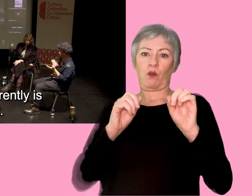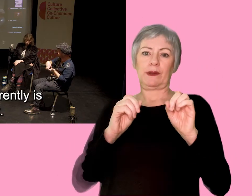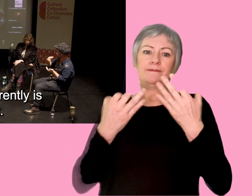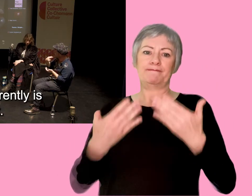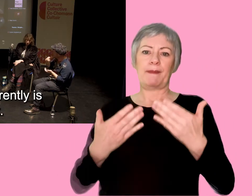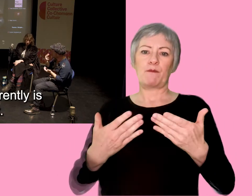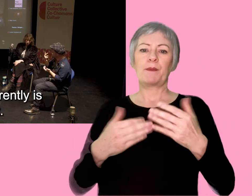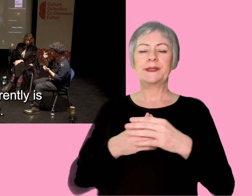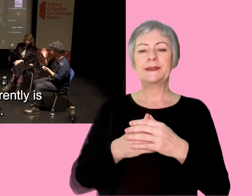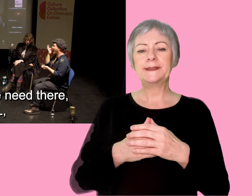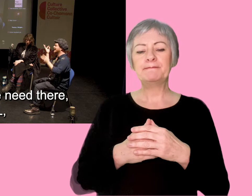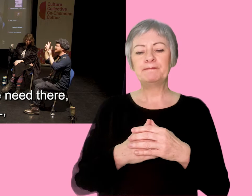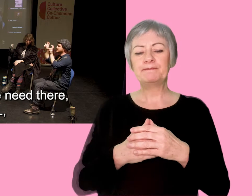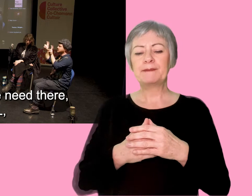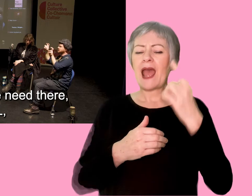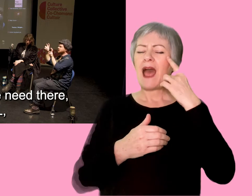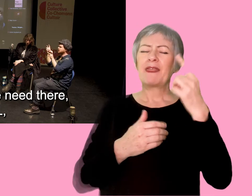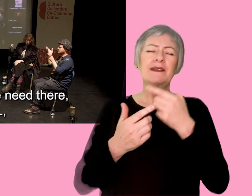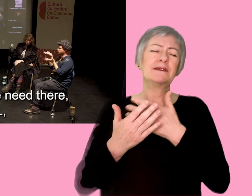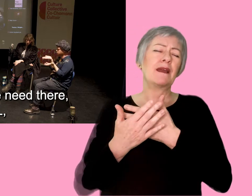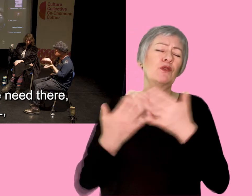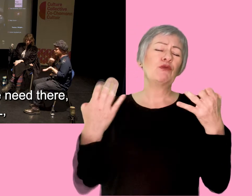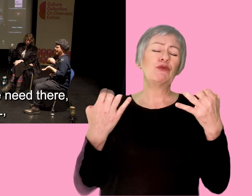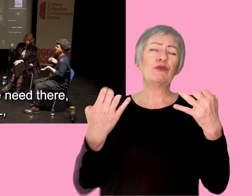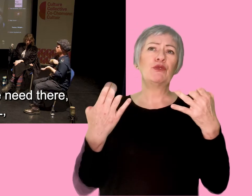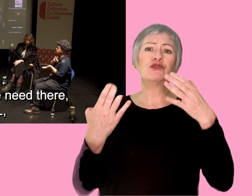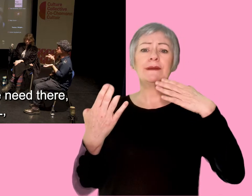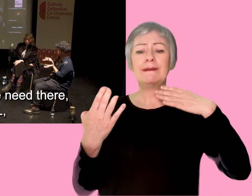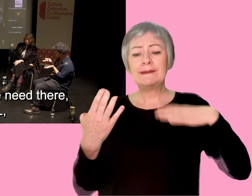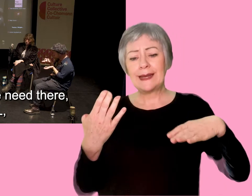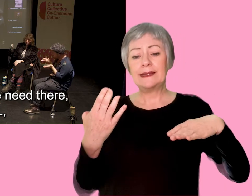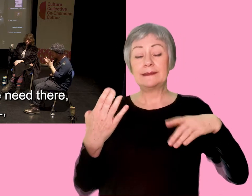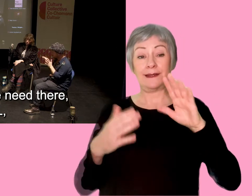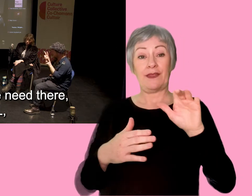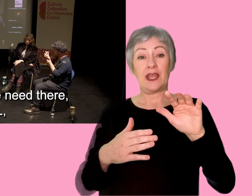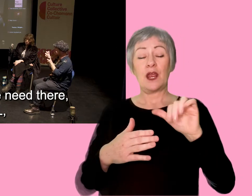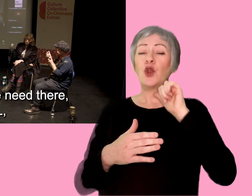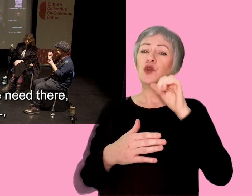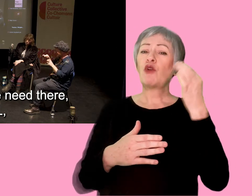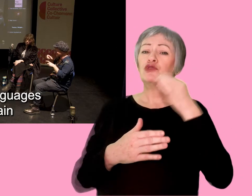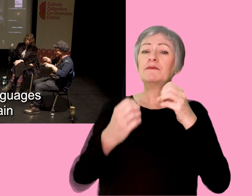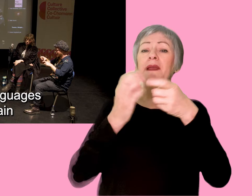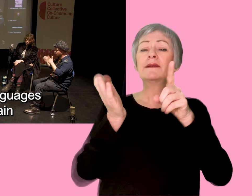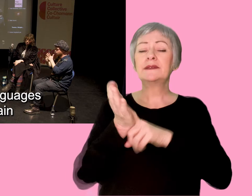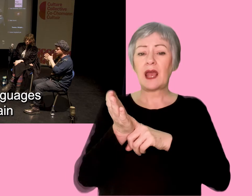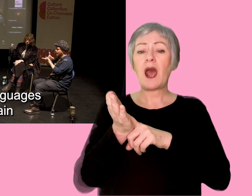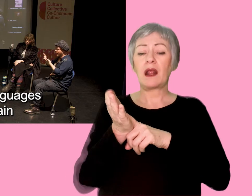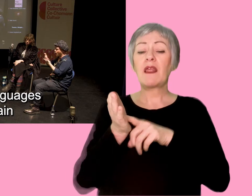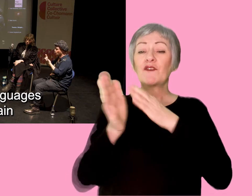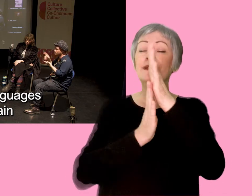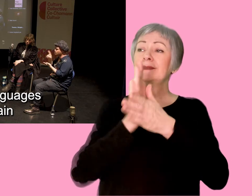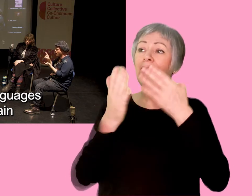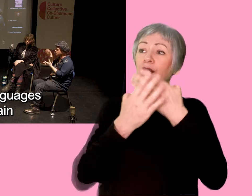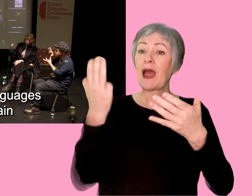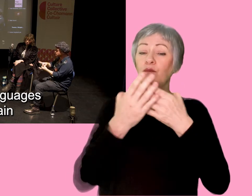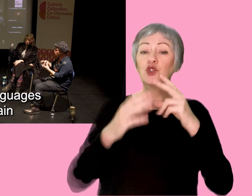is at the moment. I think there's such a huge need there, not just for BSL, but for the signed languages